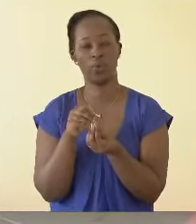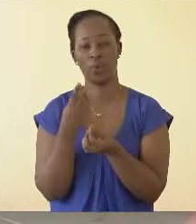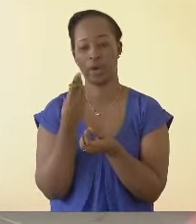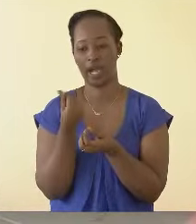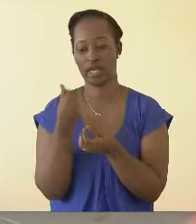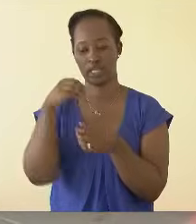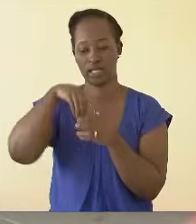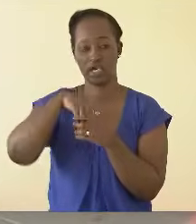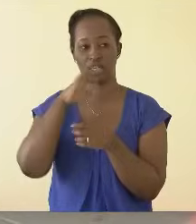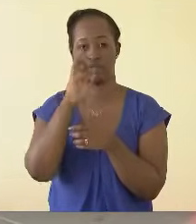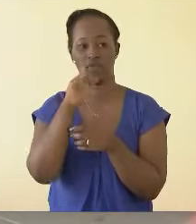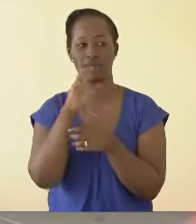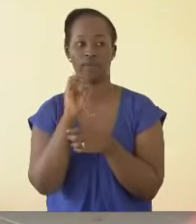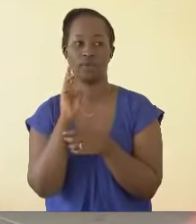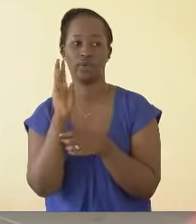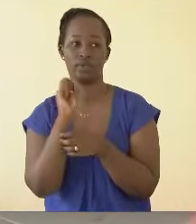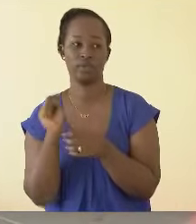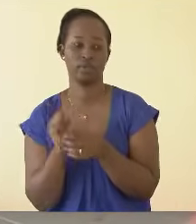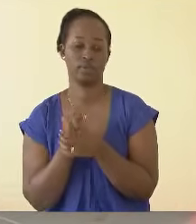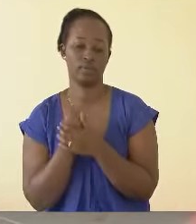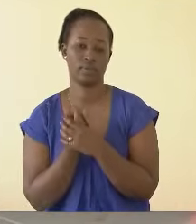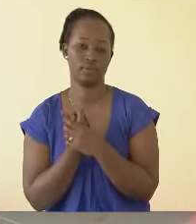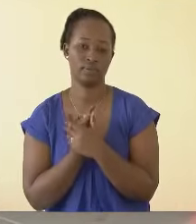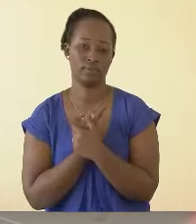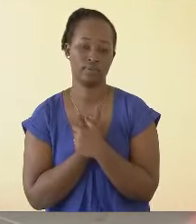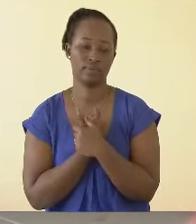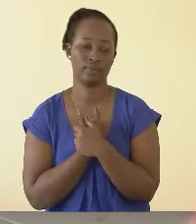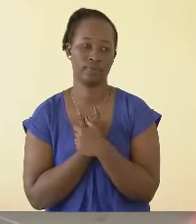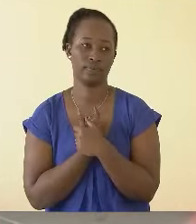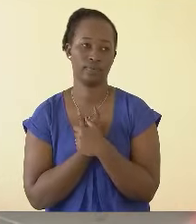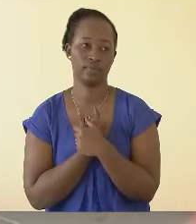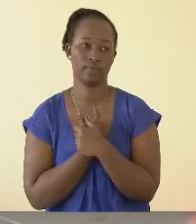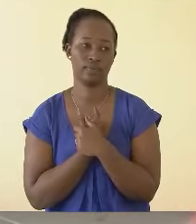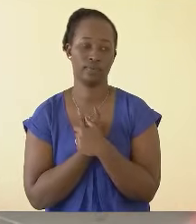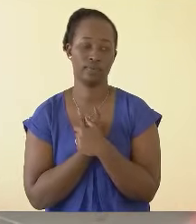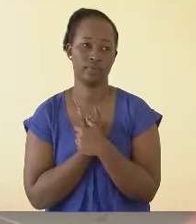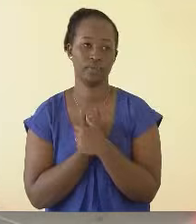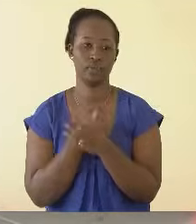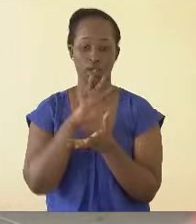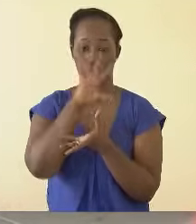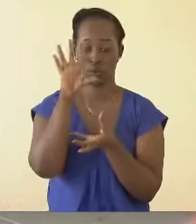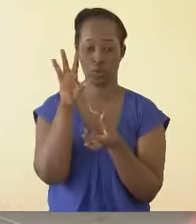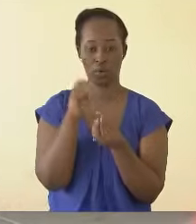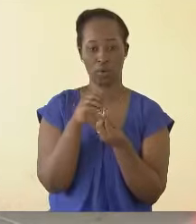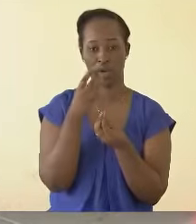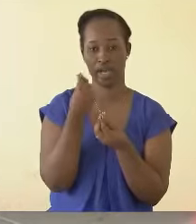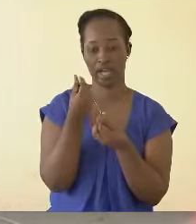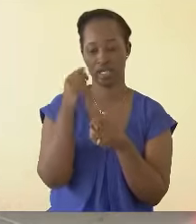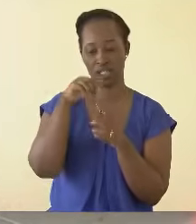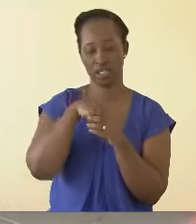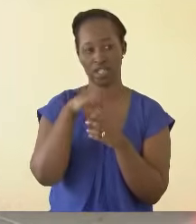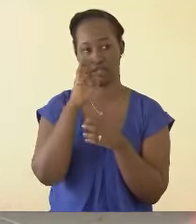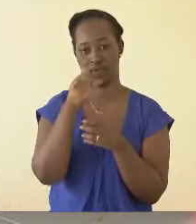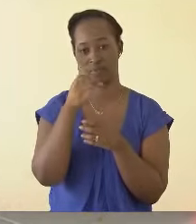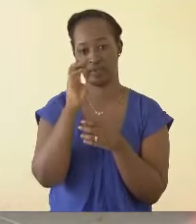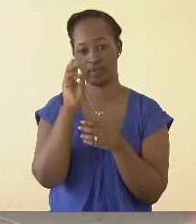cash inflows, total cash inflows, total cash inflows. So the total cash inflows, when you add now, so I